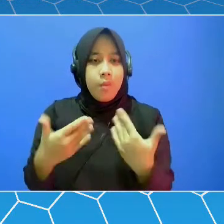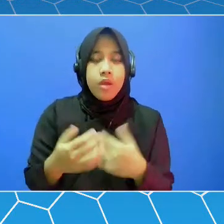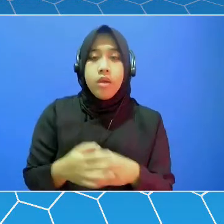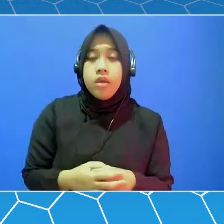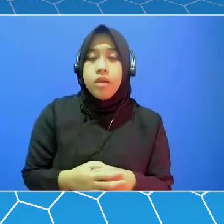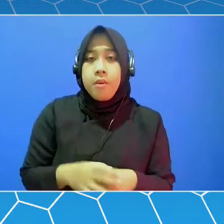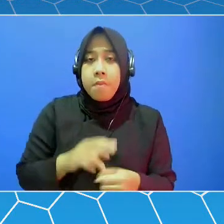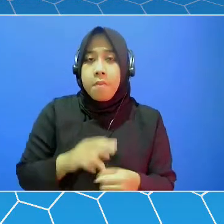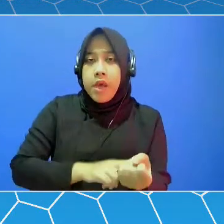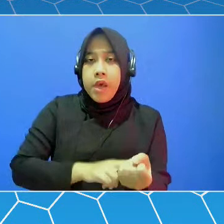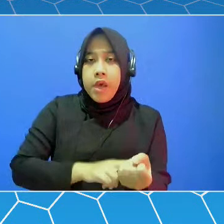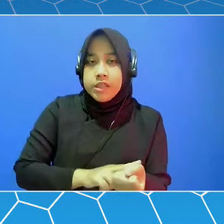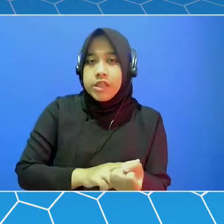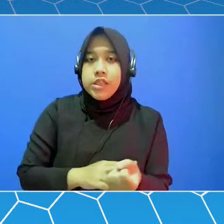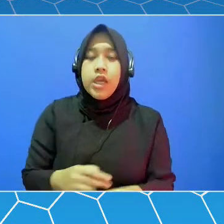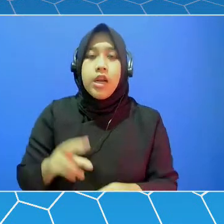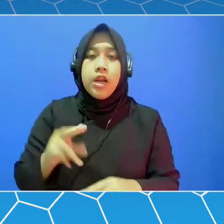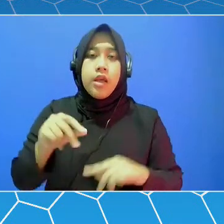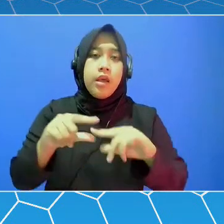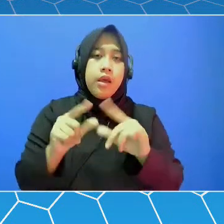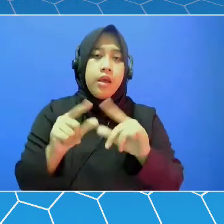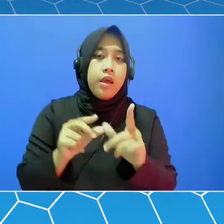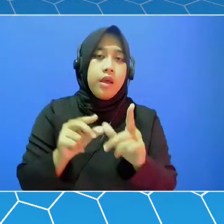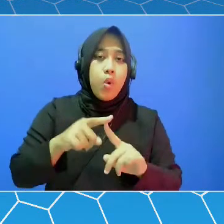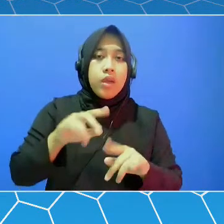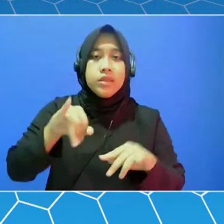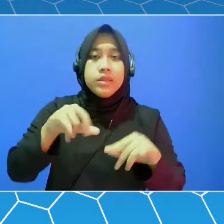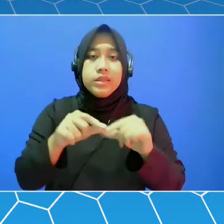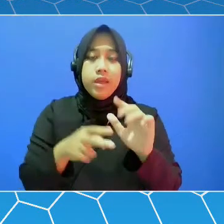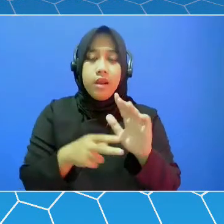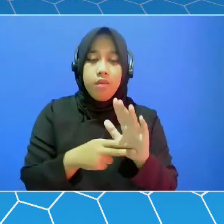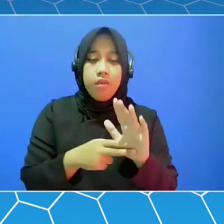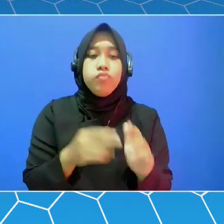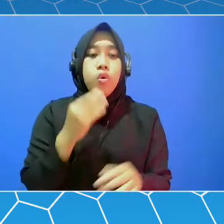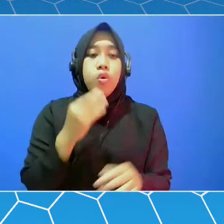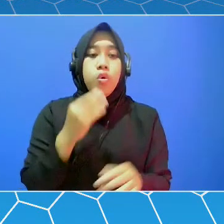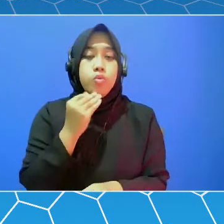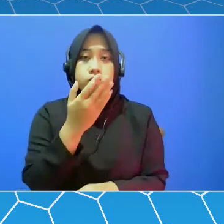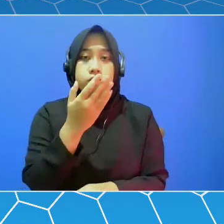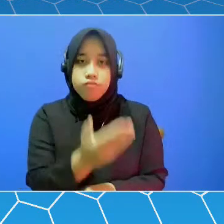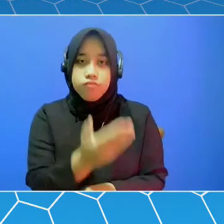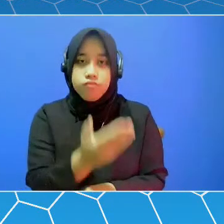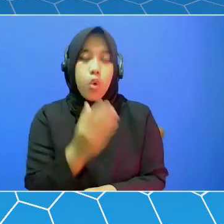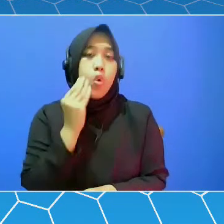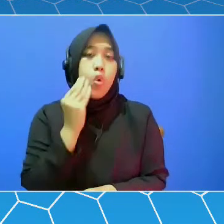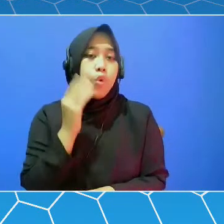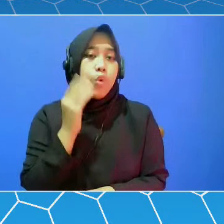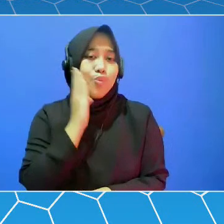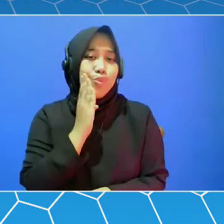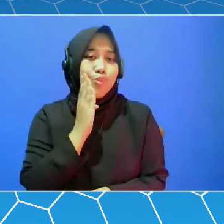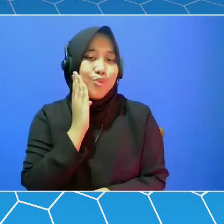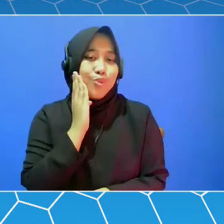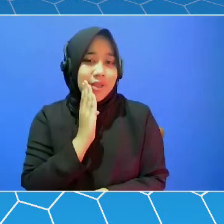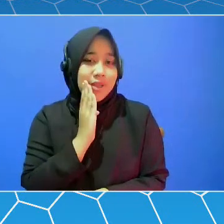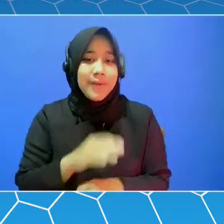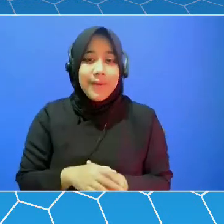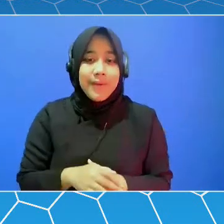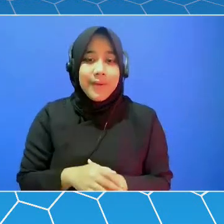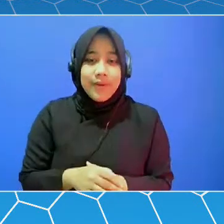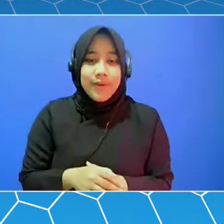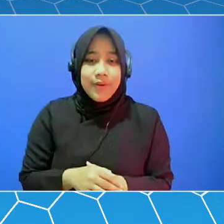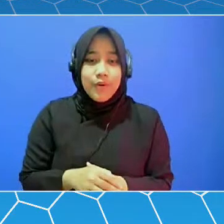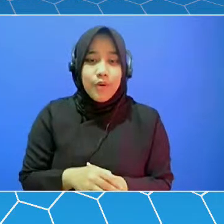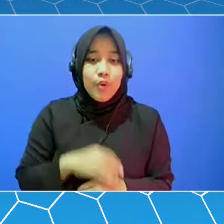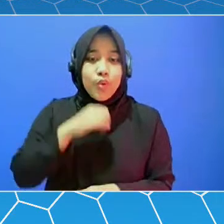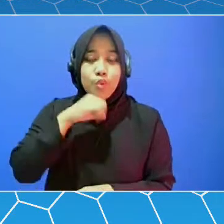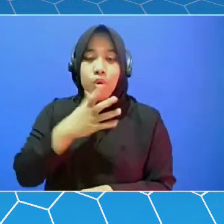This graph showed that younger children and elderly, as the population with the highest risk, were with the lowest visits. And